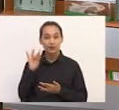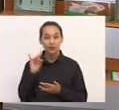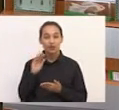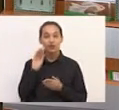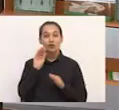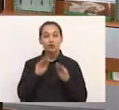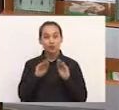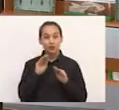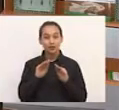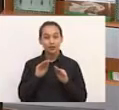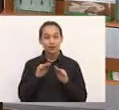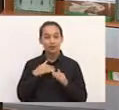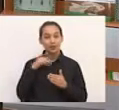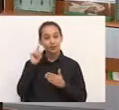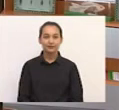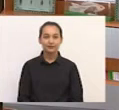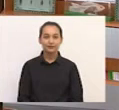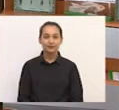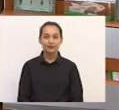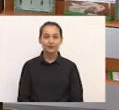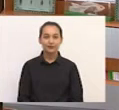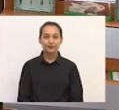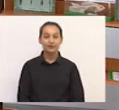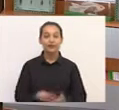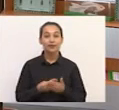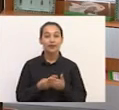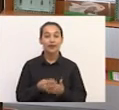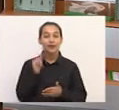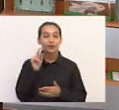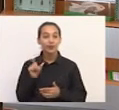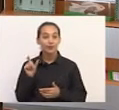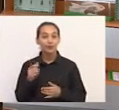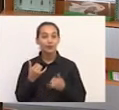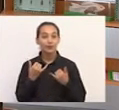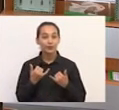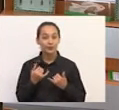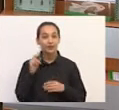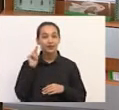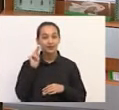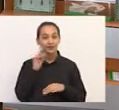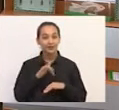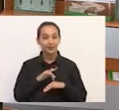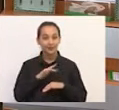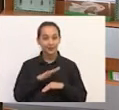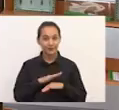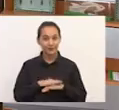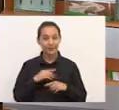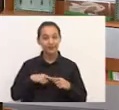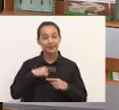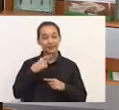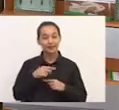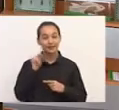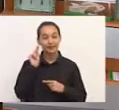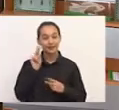joylab chiqasiz degan umiddaman. Aziz o'quvchilar, shuning bilan adabiyot darsimiz o'z nihoyasiga yetdi. Keyingi